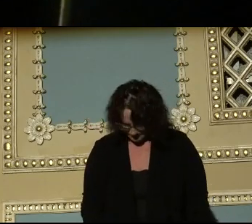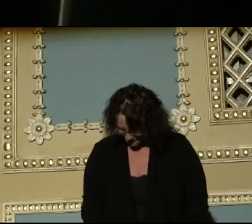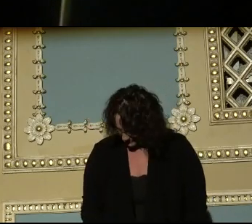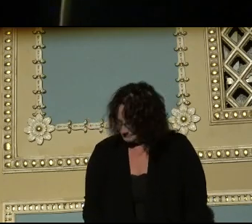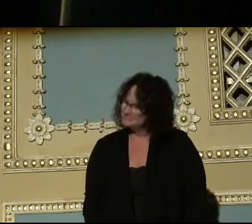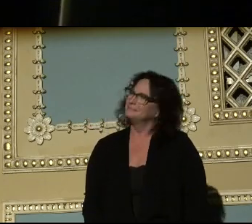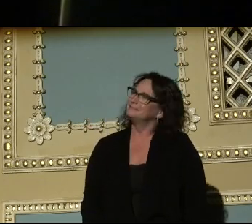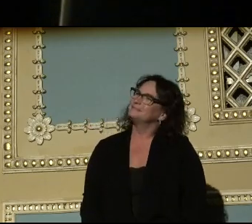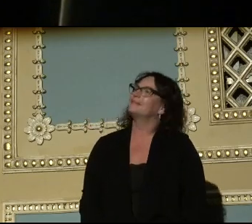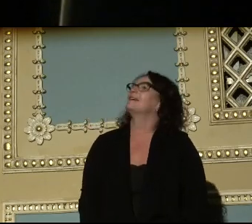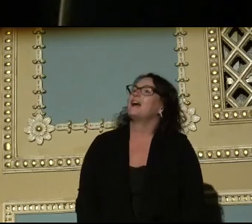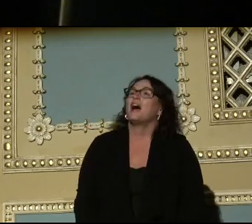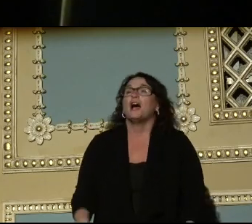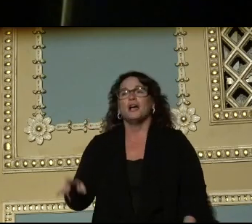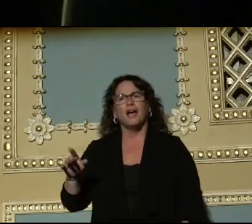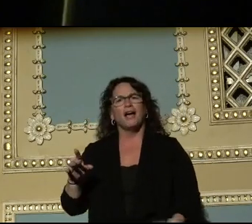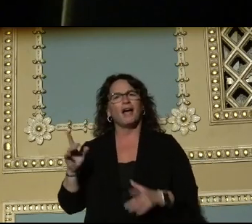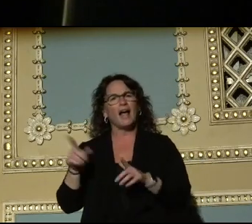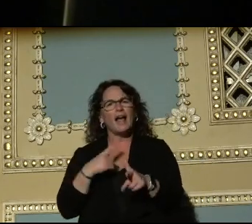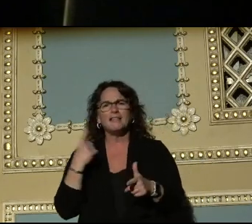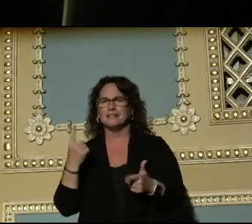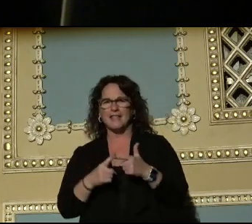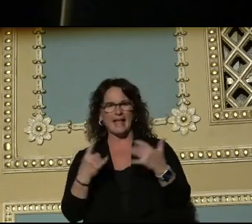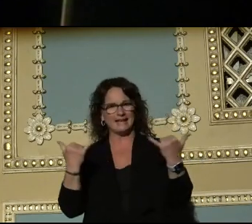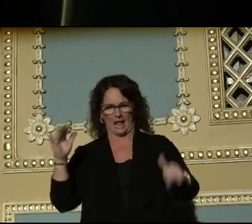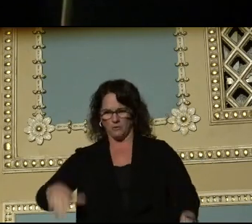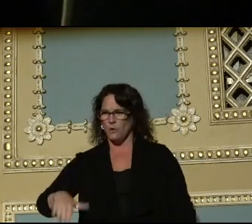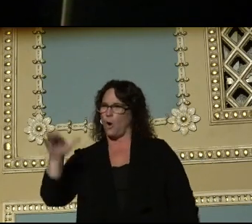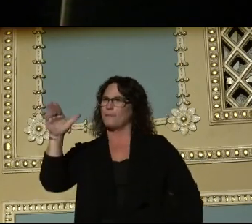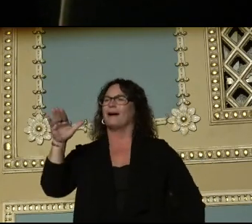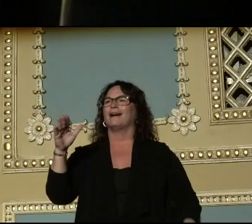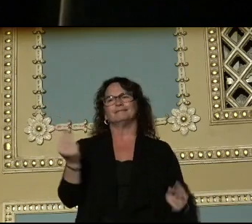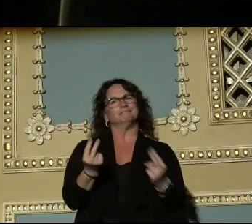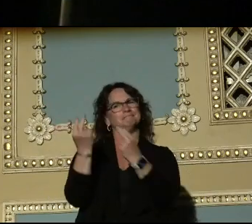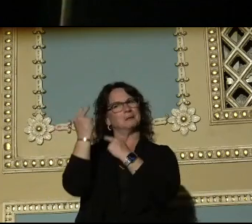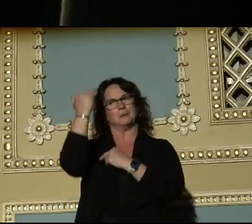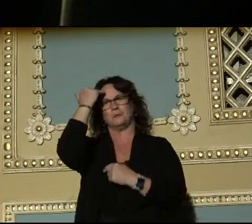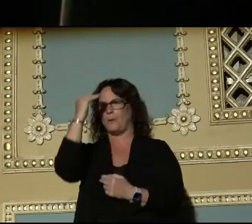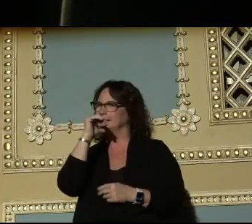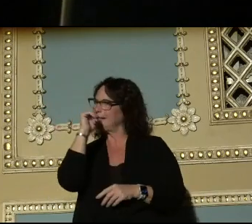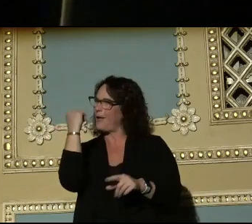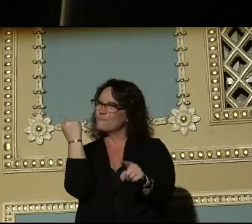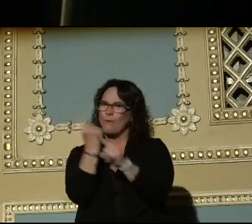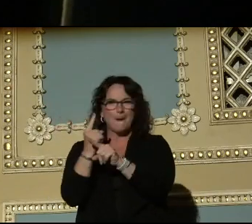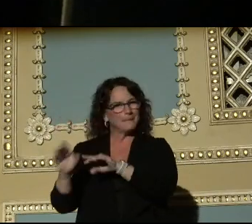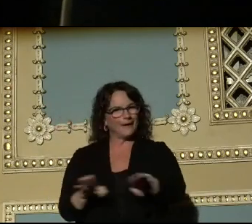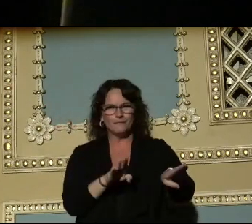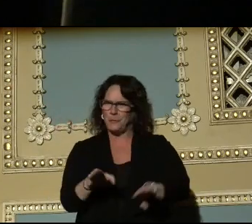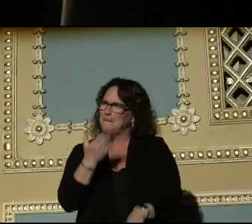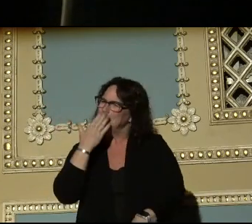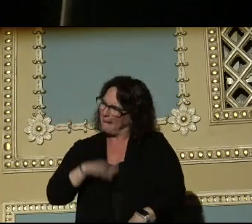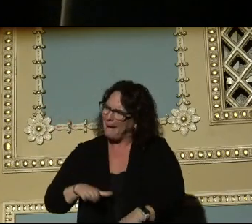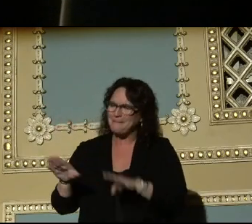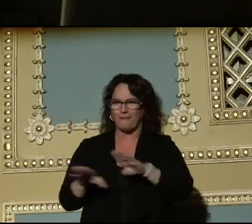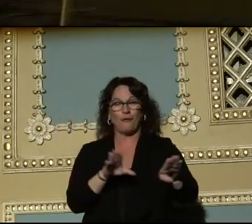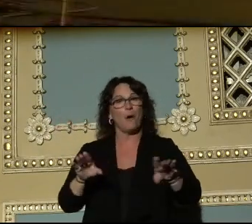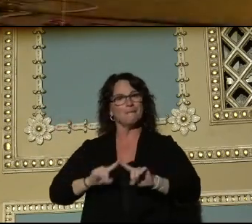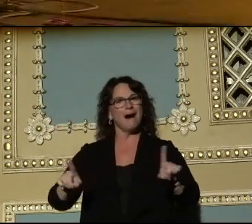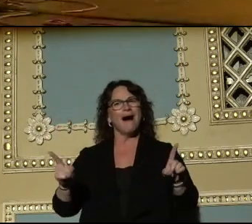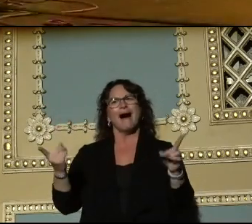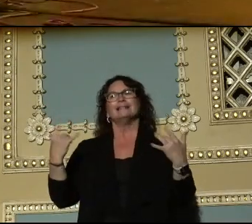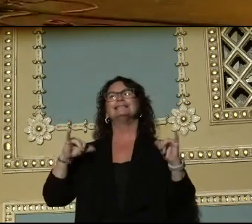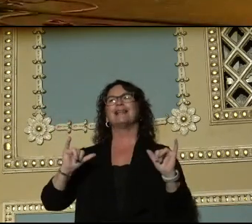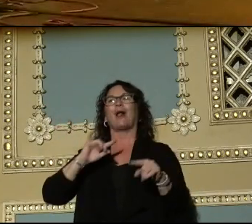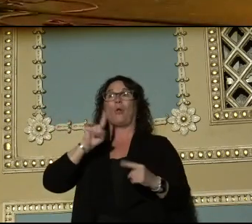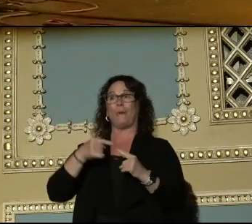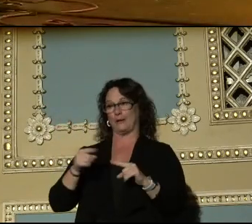You go up and learn that kind of thing ain't right. But while you were doing it, sure felt out of sight. I